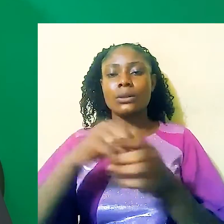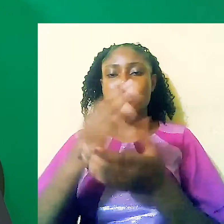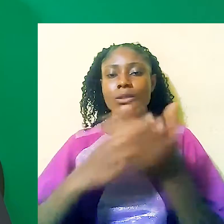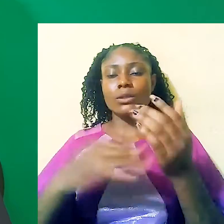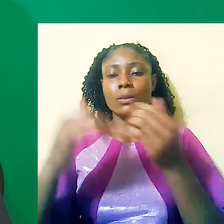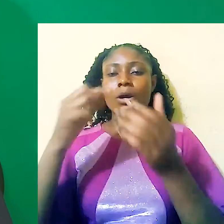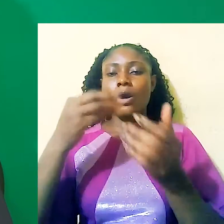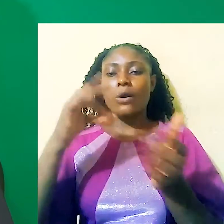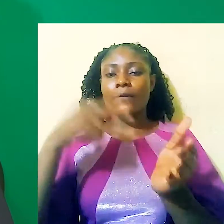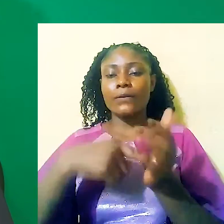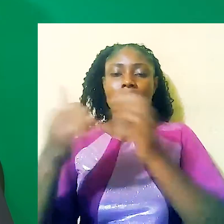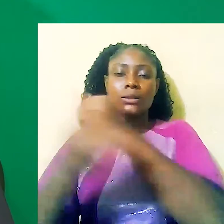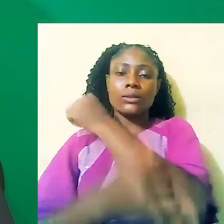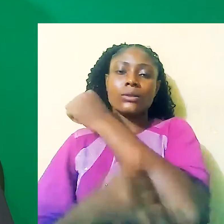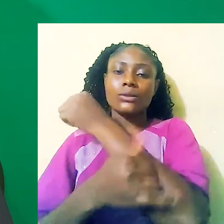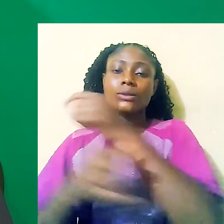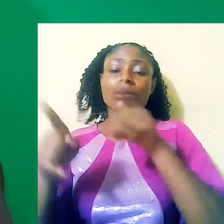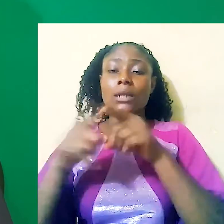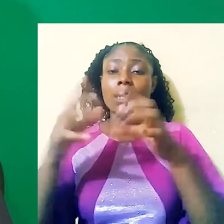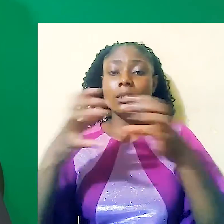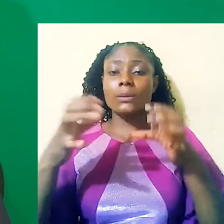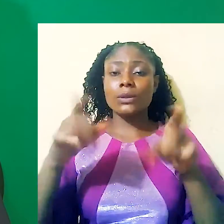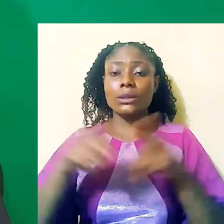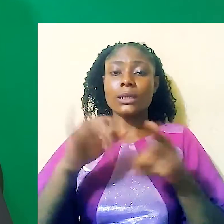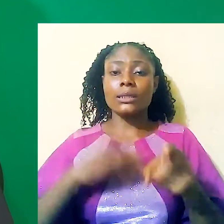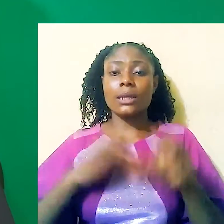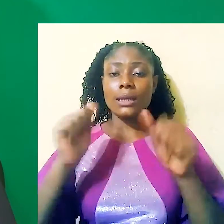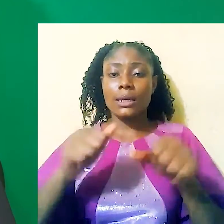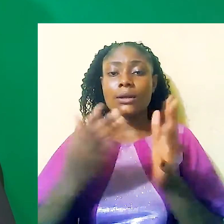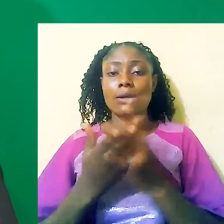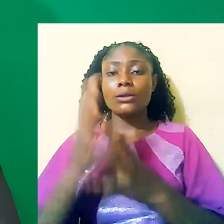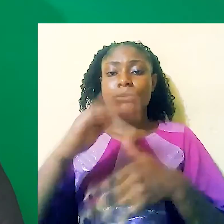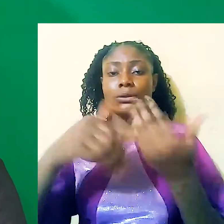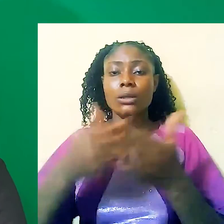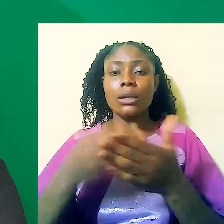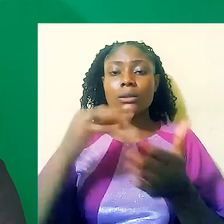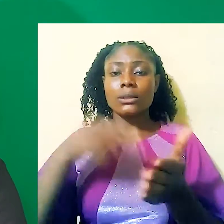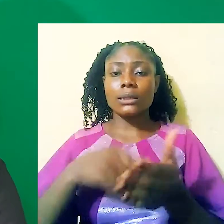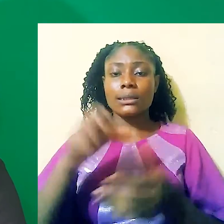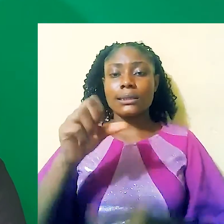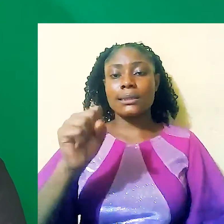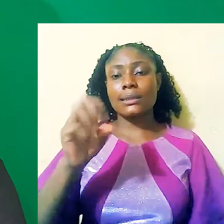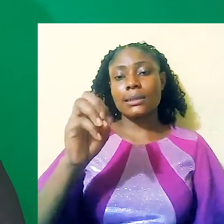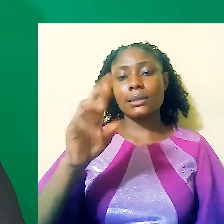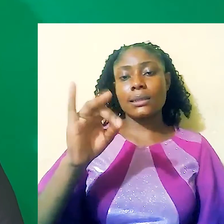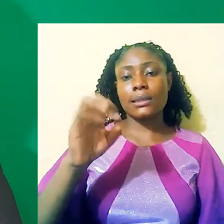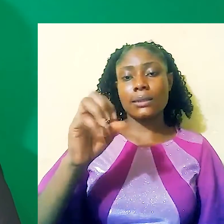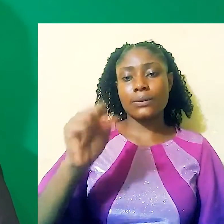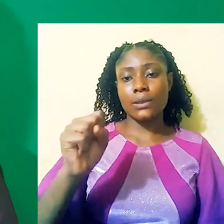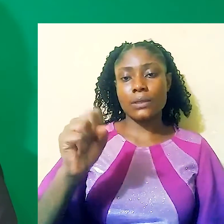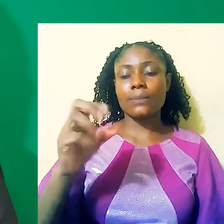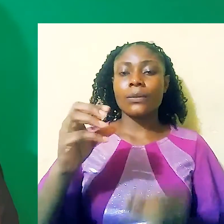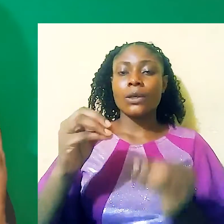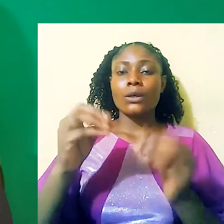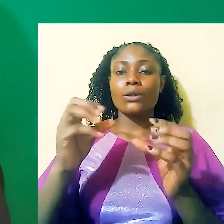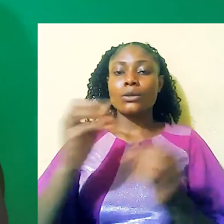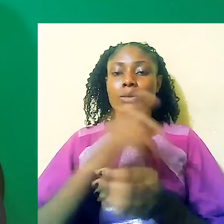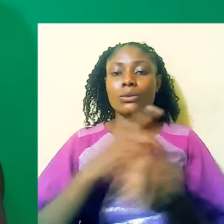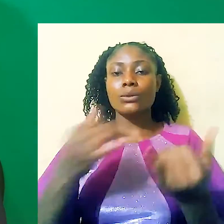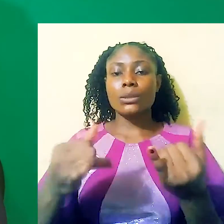these countries as much as I can throughout this series. And